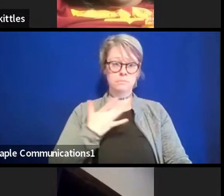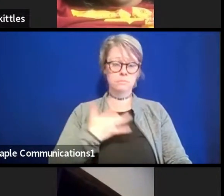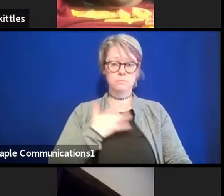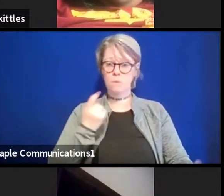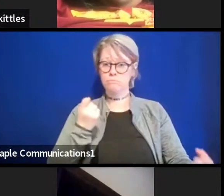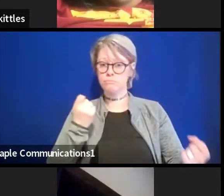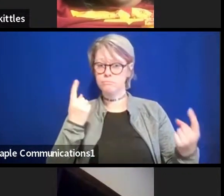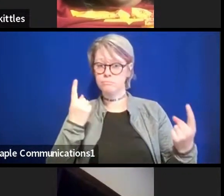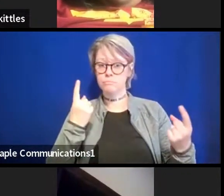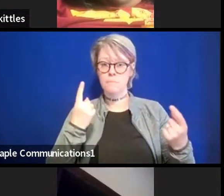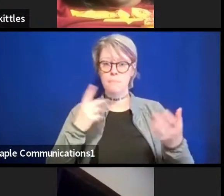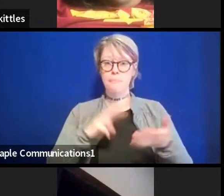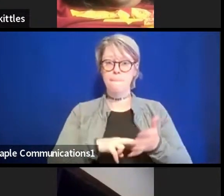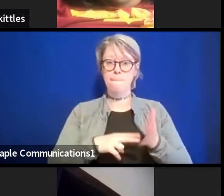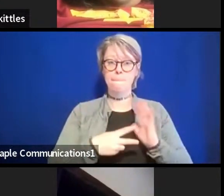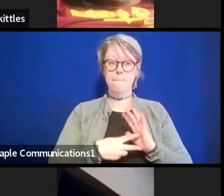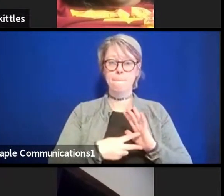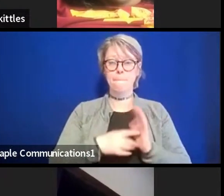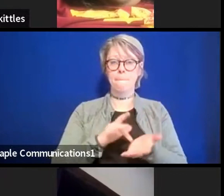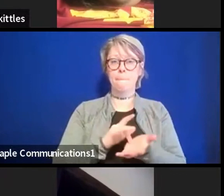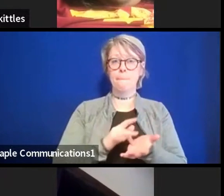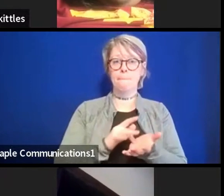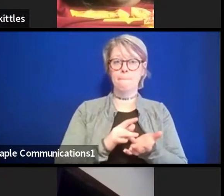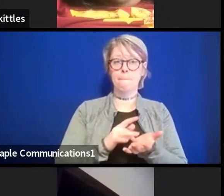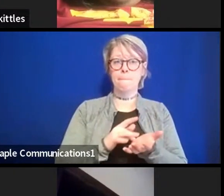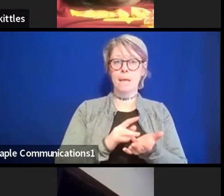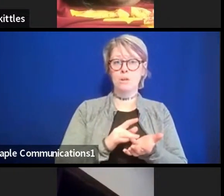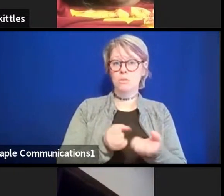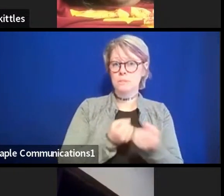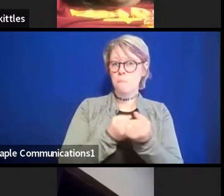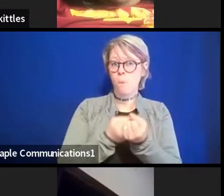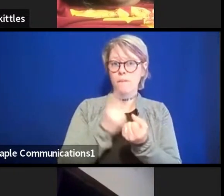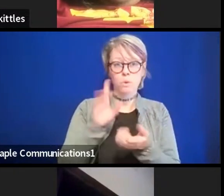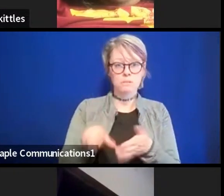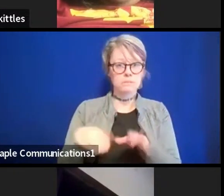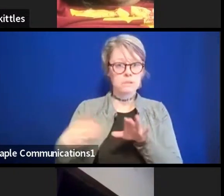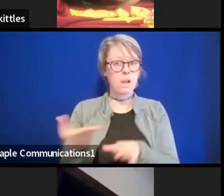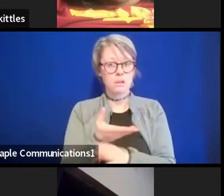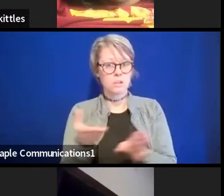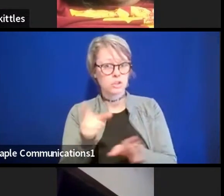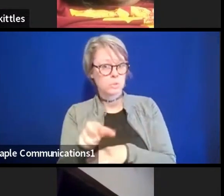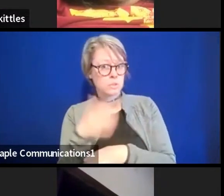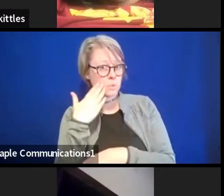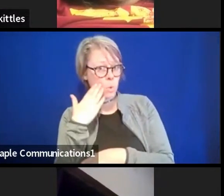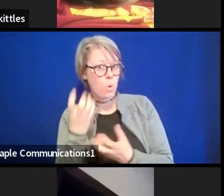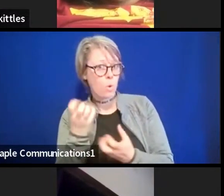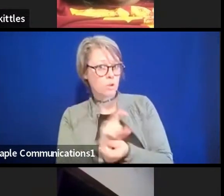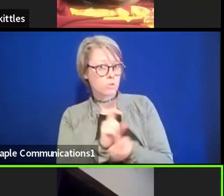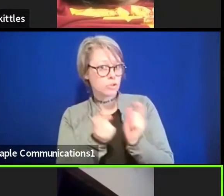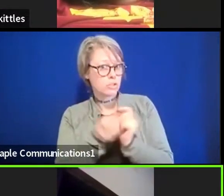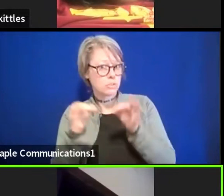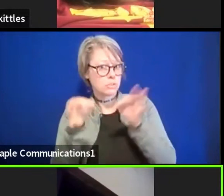just go over what medical assistance in dying is and then some of the new changes, or are you pretty okay with that?